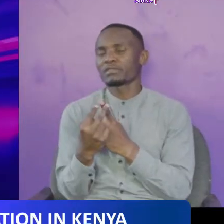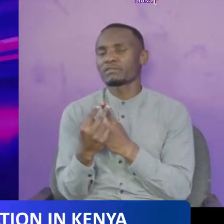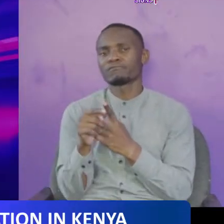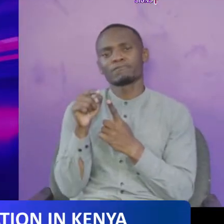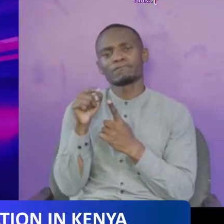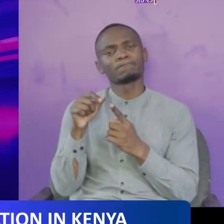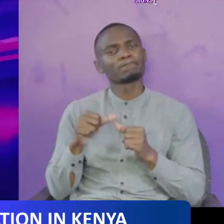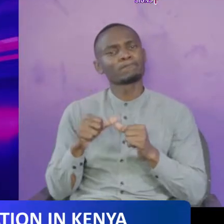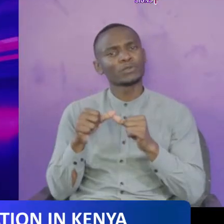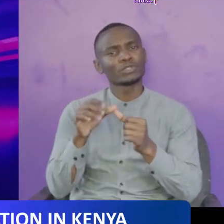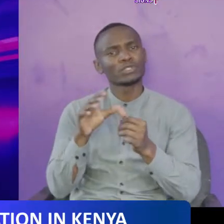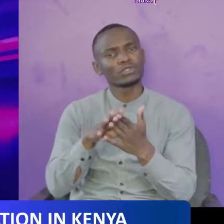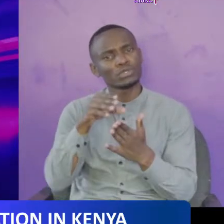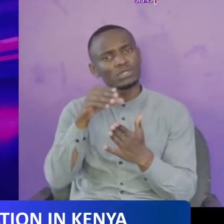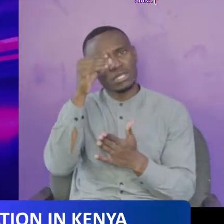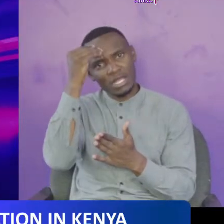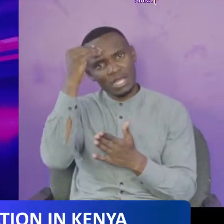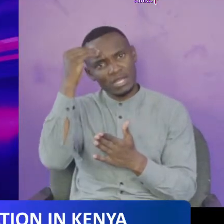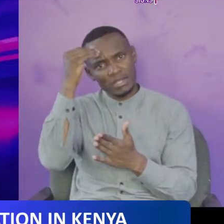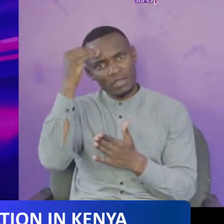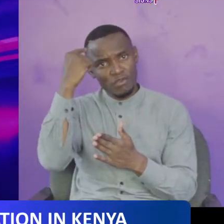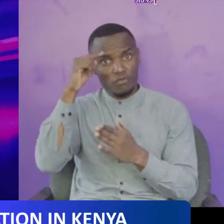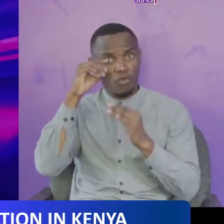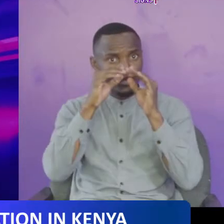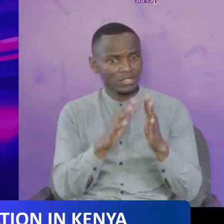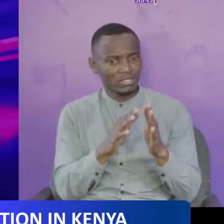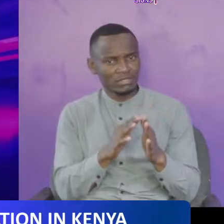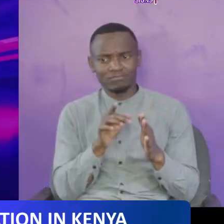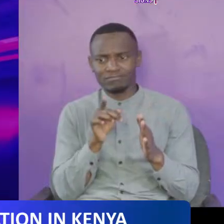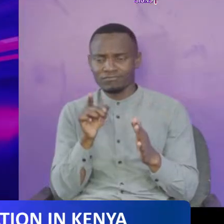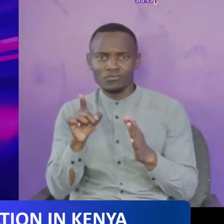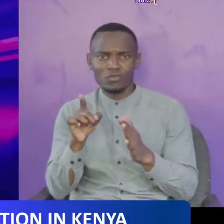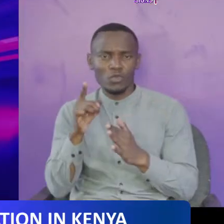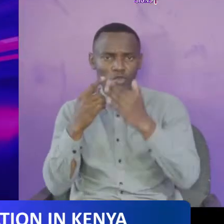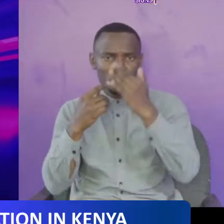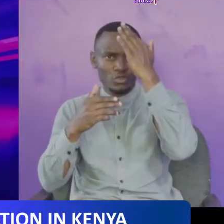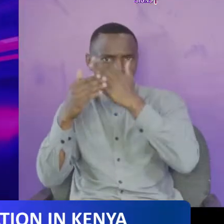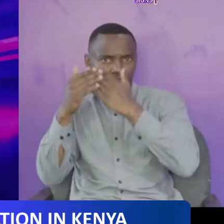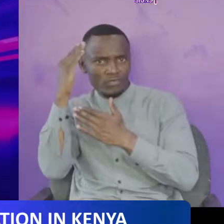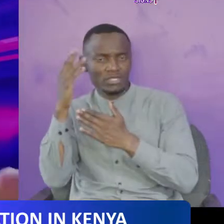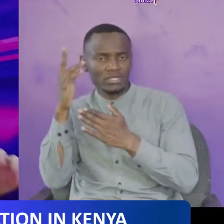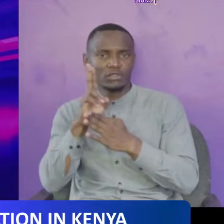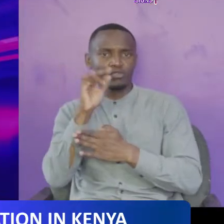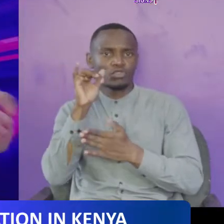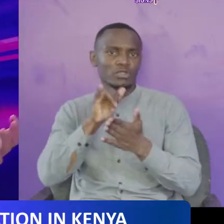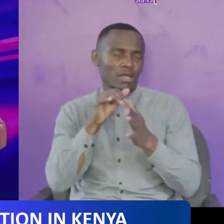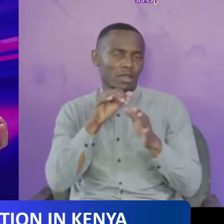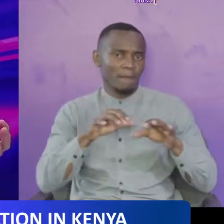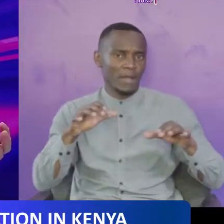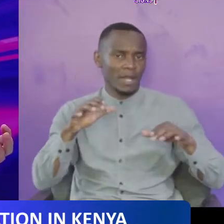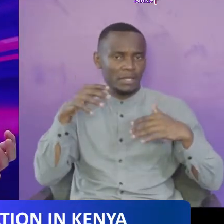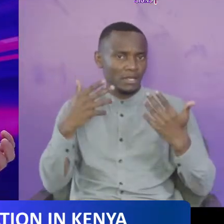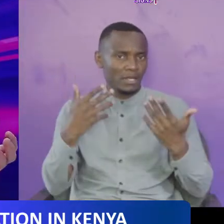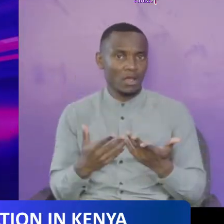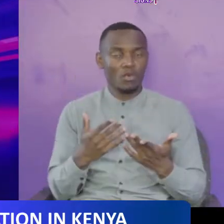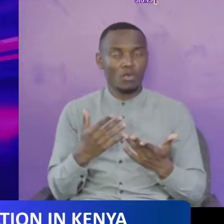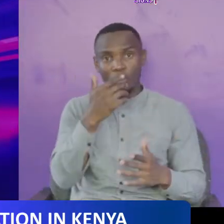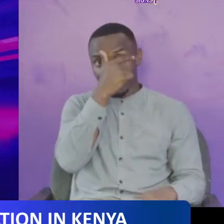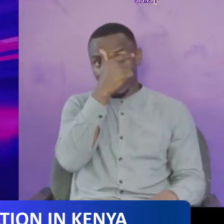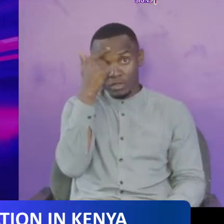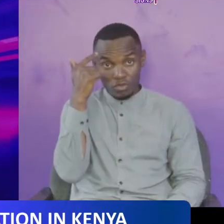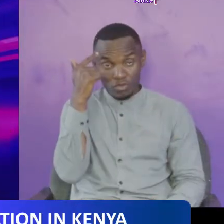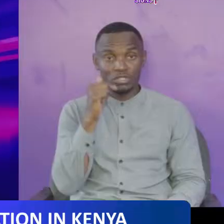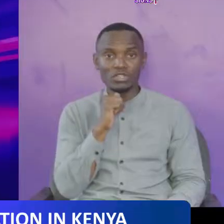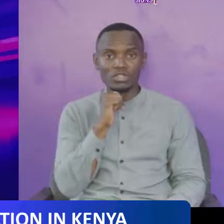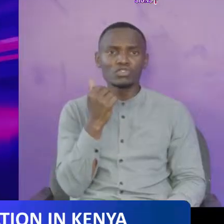learning, how does the institution plug itself into that market? Because it's not only for teachers. We see also,